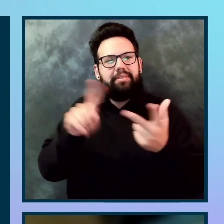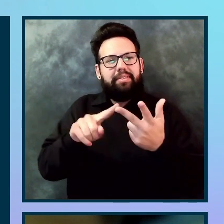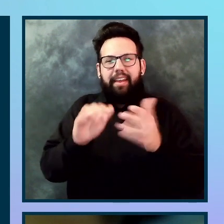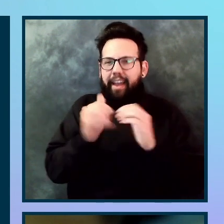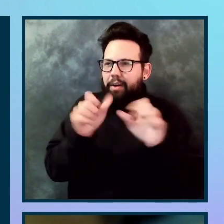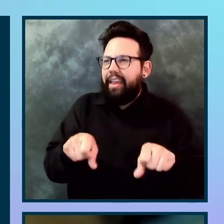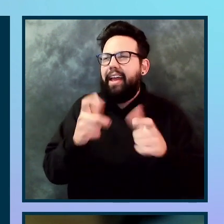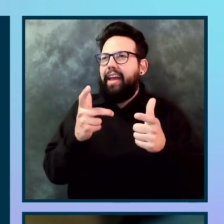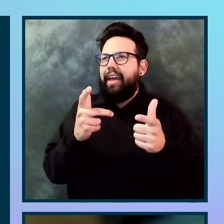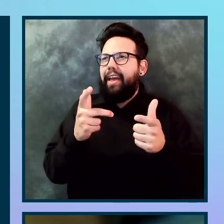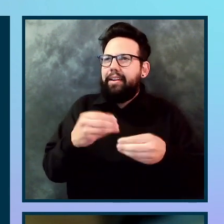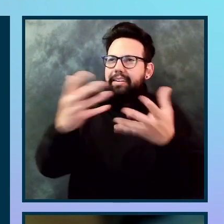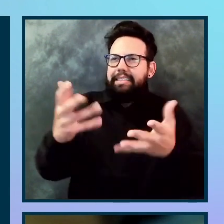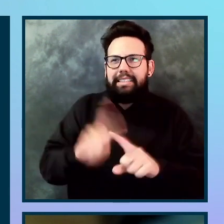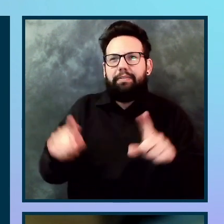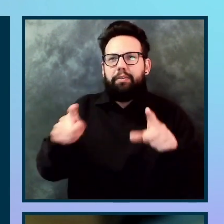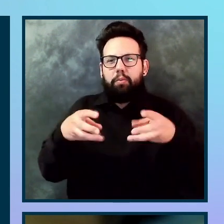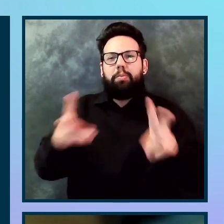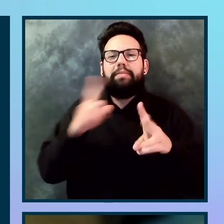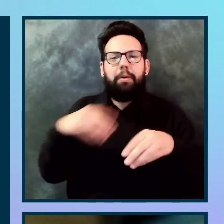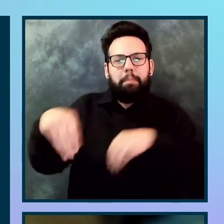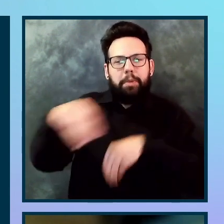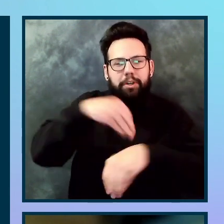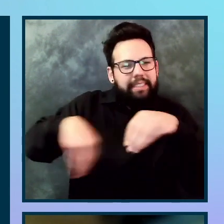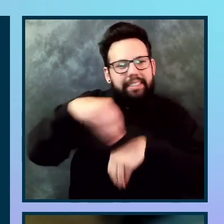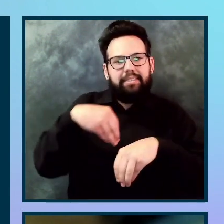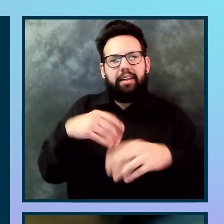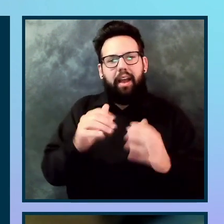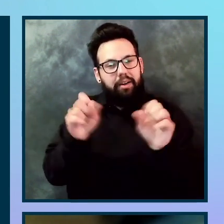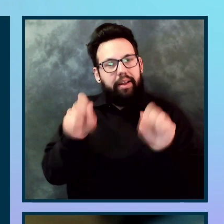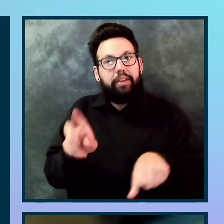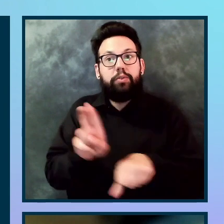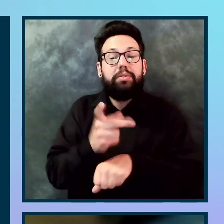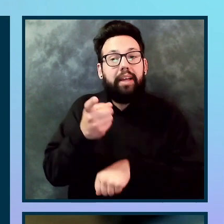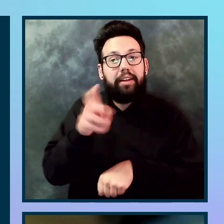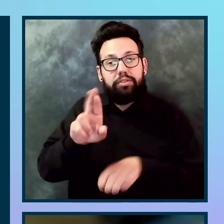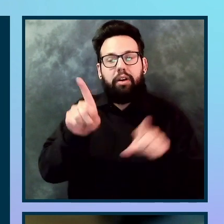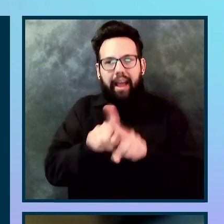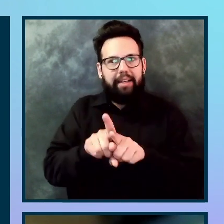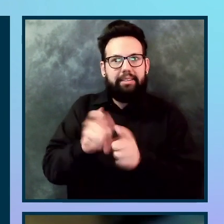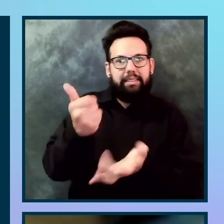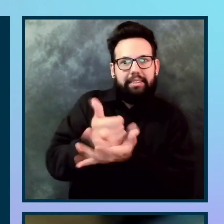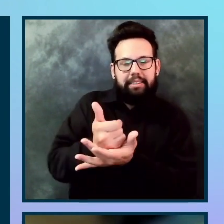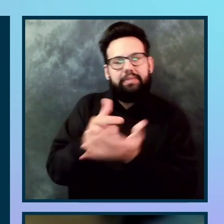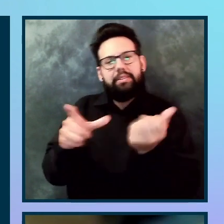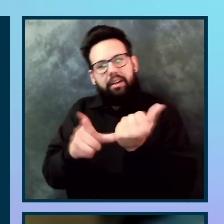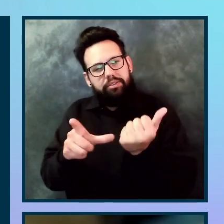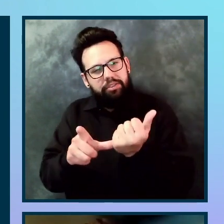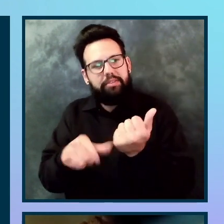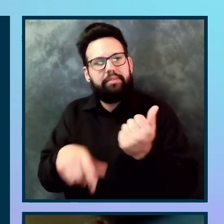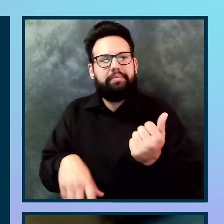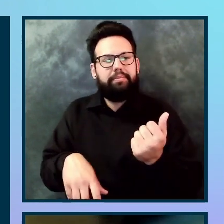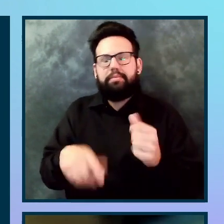in XR experiences? How can we use XR as an assistive technology? How can we